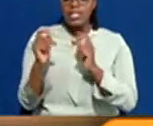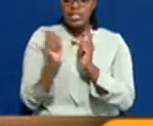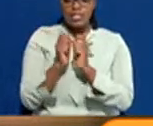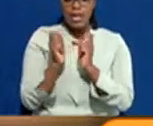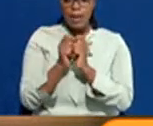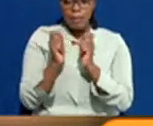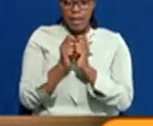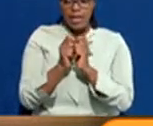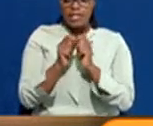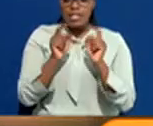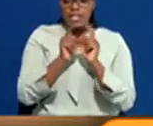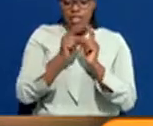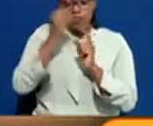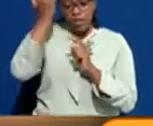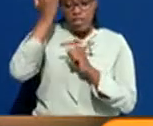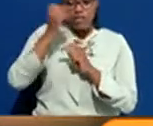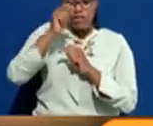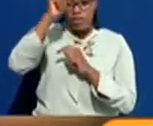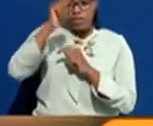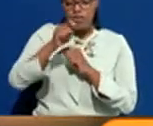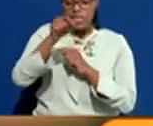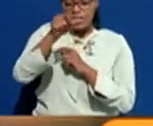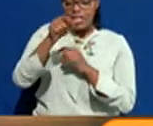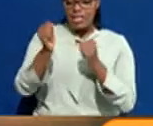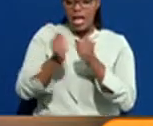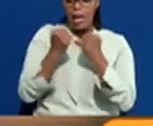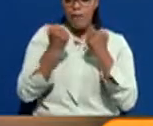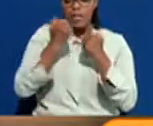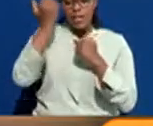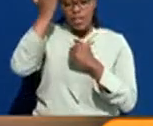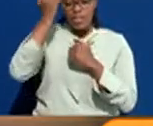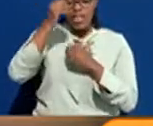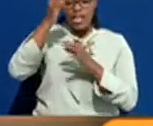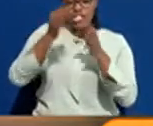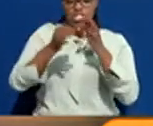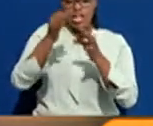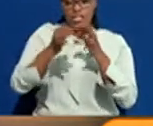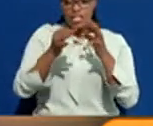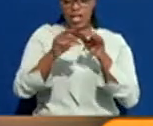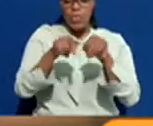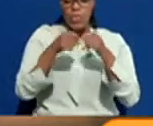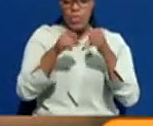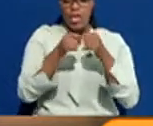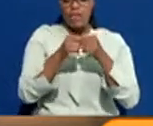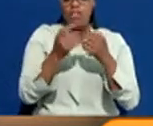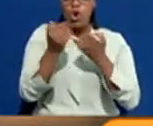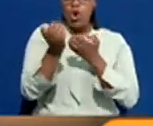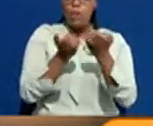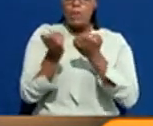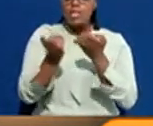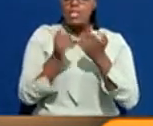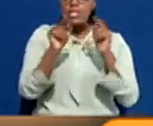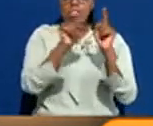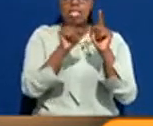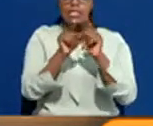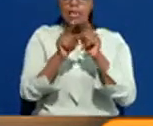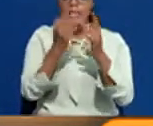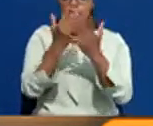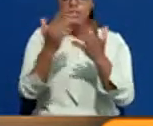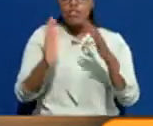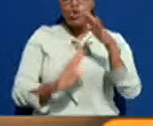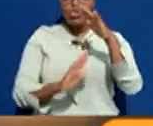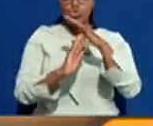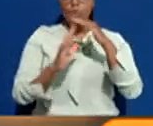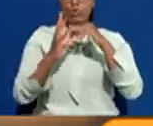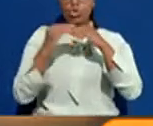bench as a mafiosi gangland where justice is traded like a commodity for top